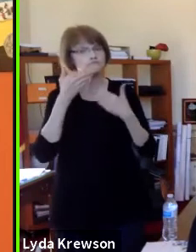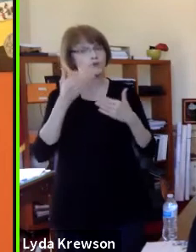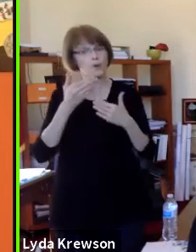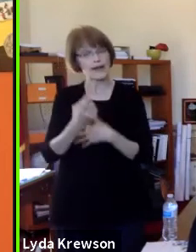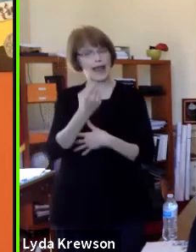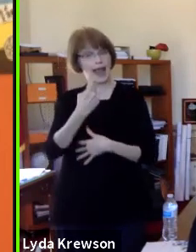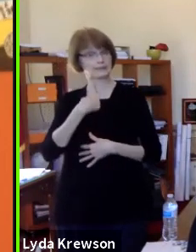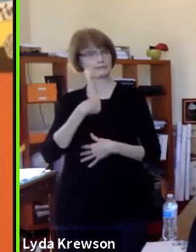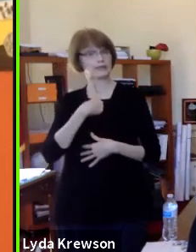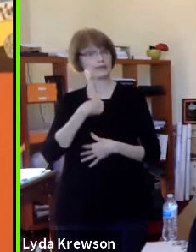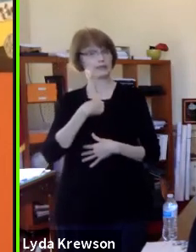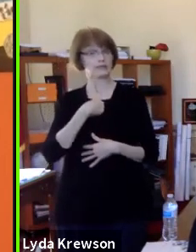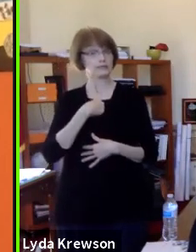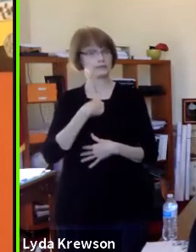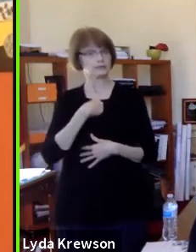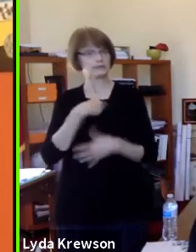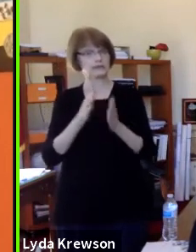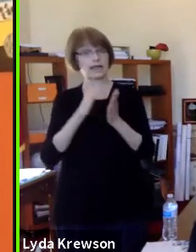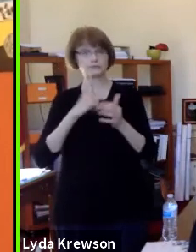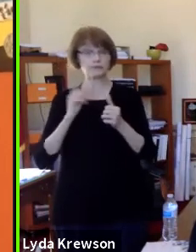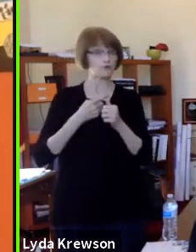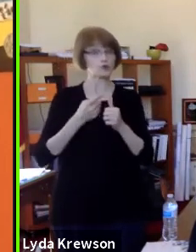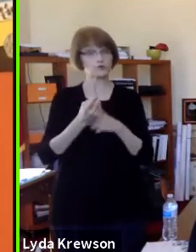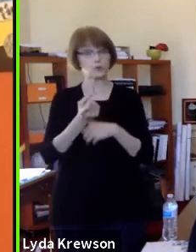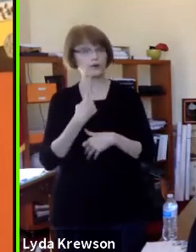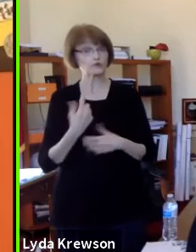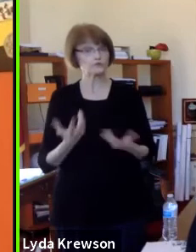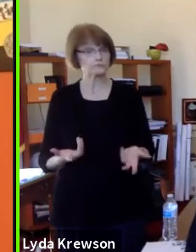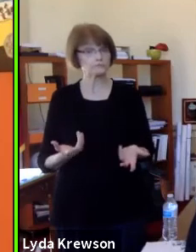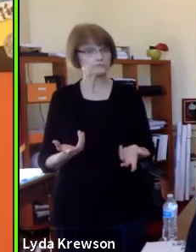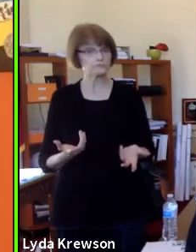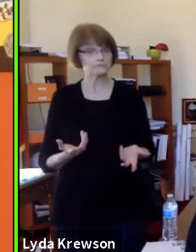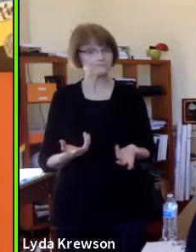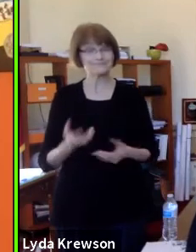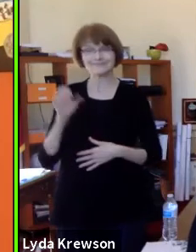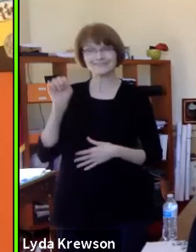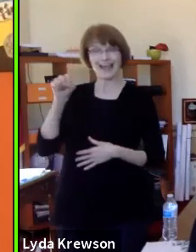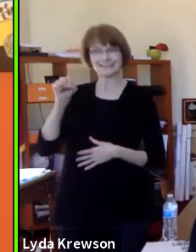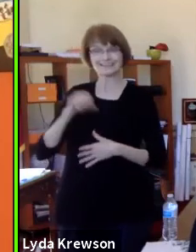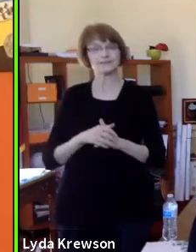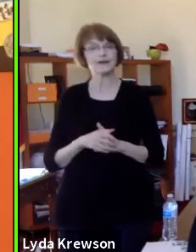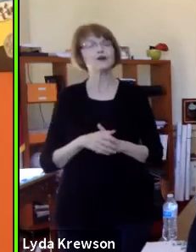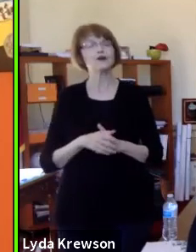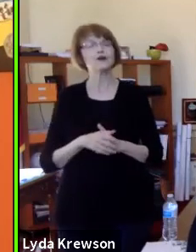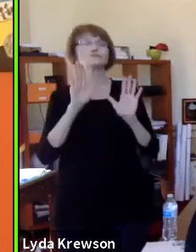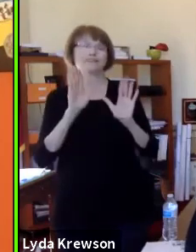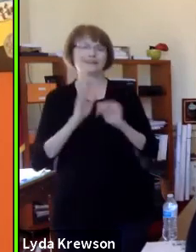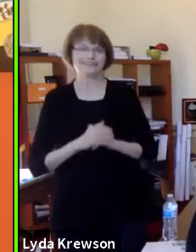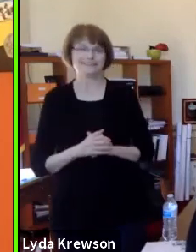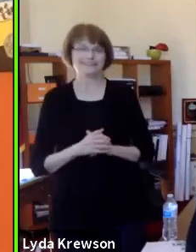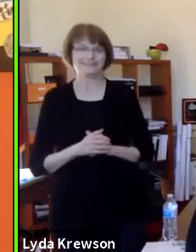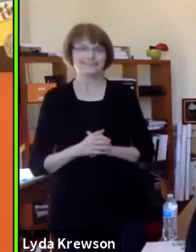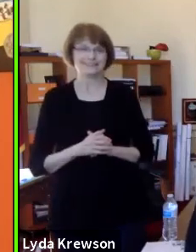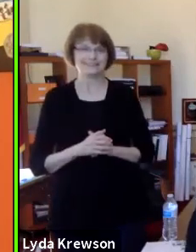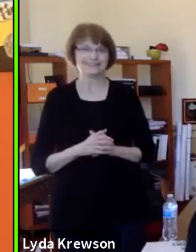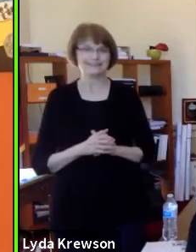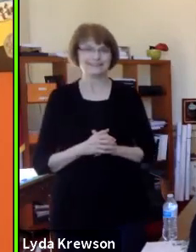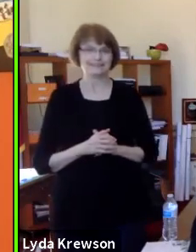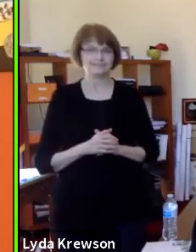me the first question? Yes. Okay, terrific. Go ahead.